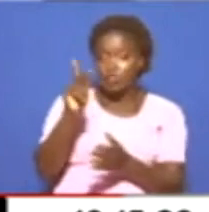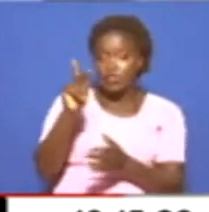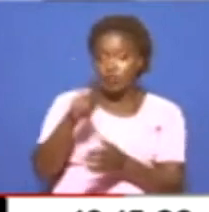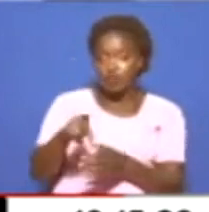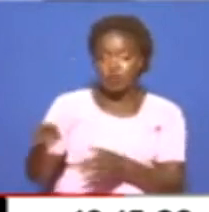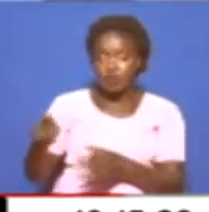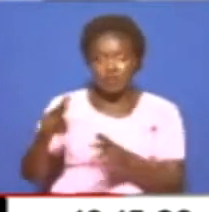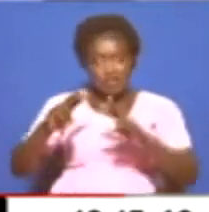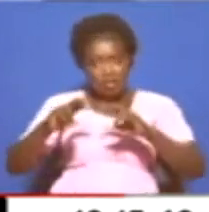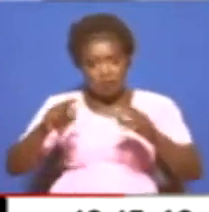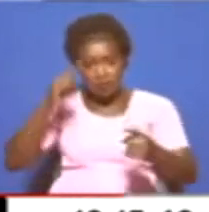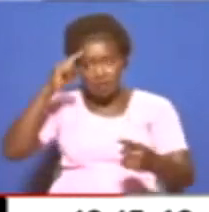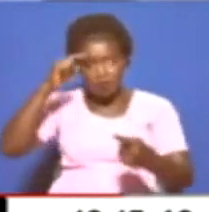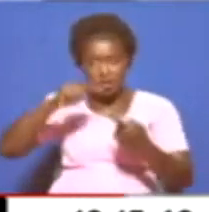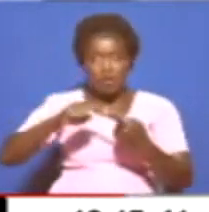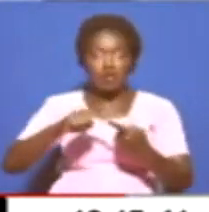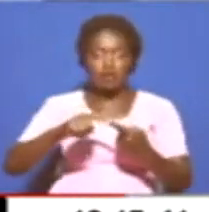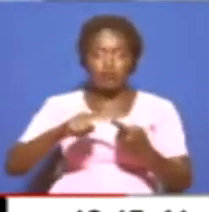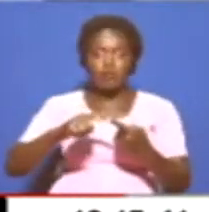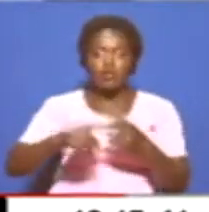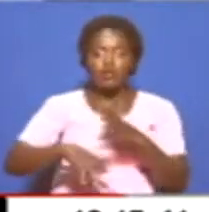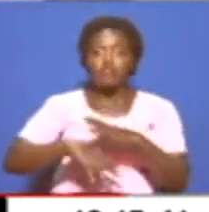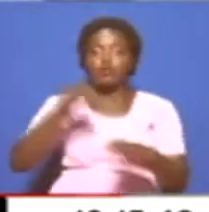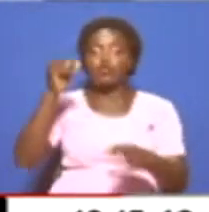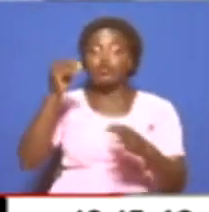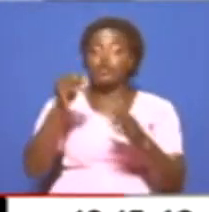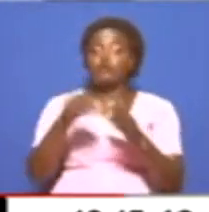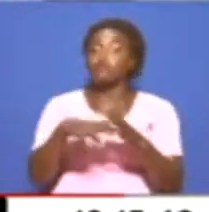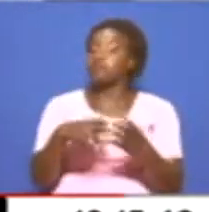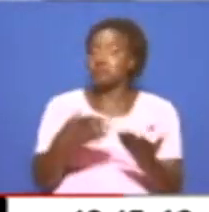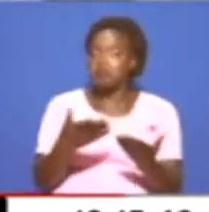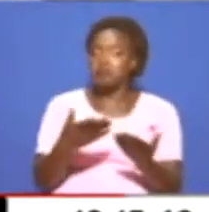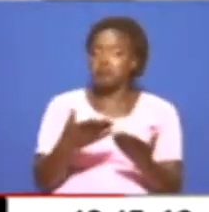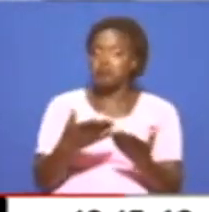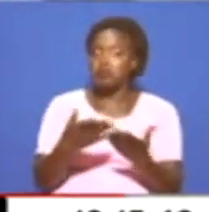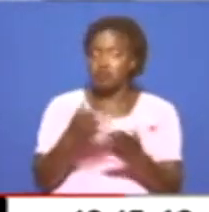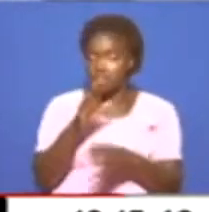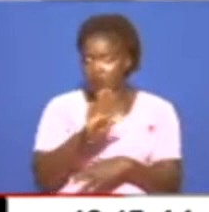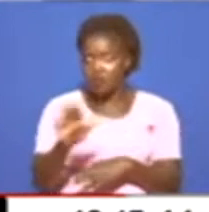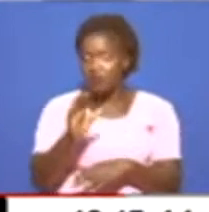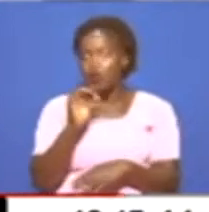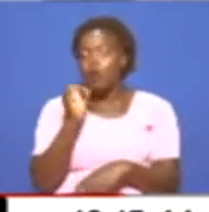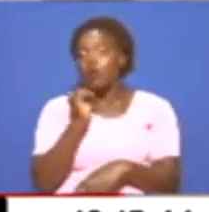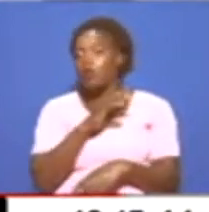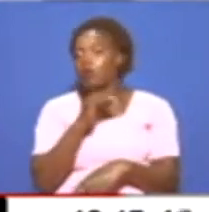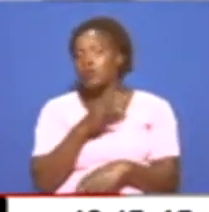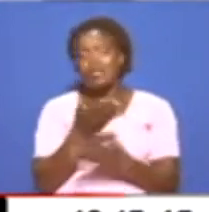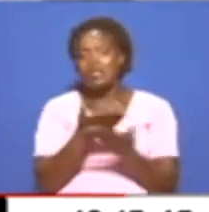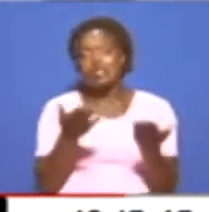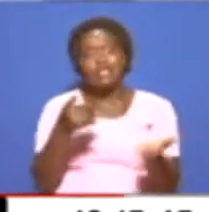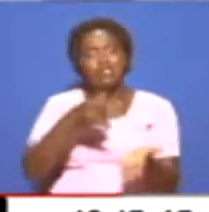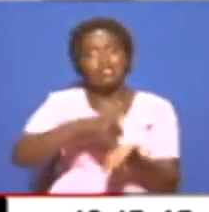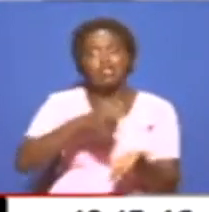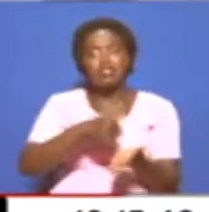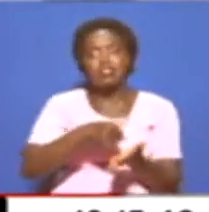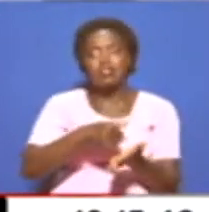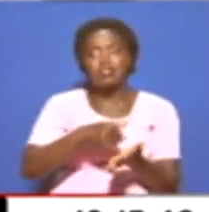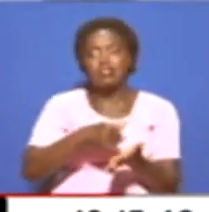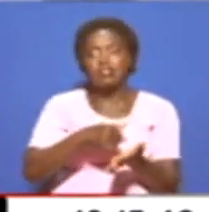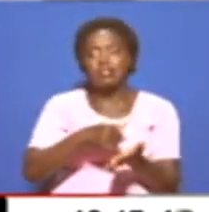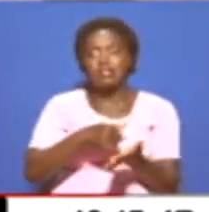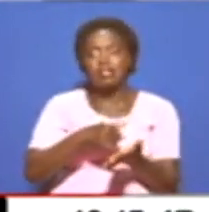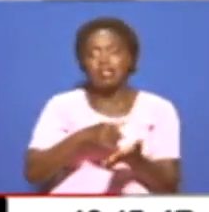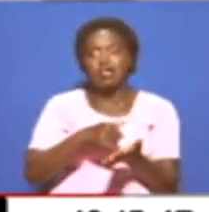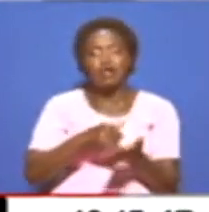a view of finding solutions for them. Some of the complaints that have arisen, including issues of